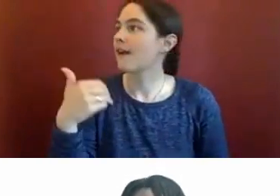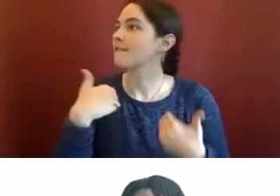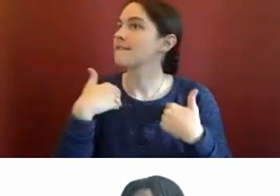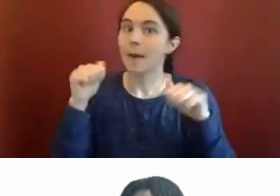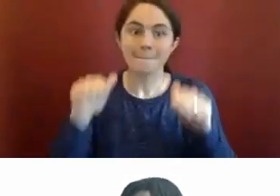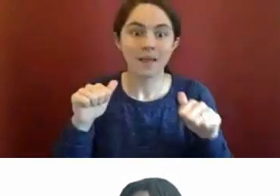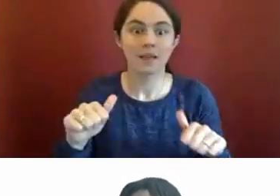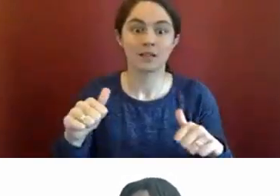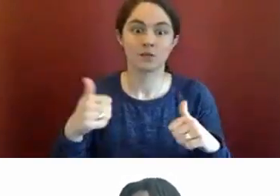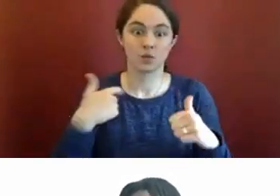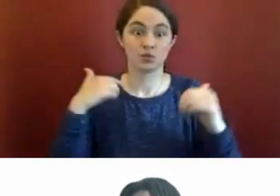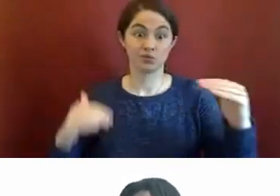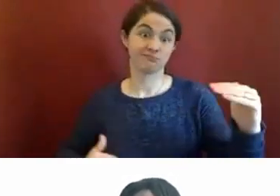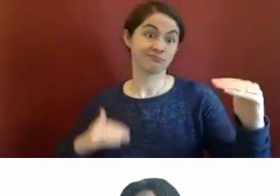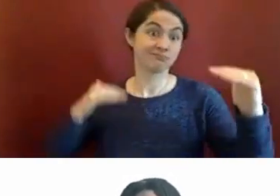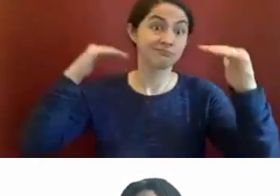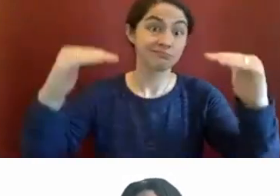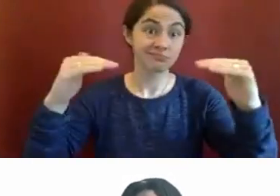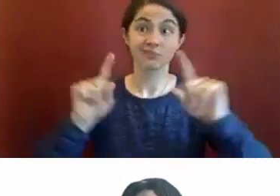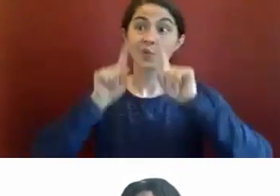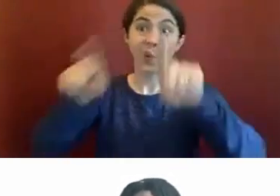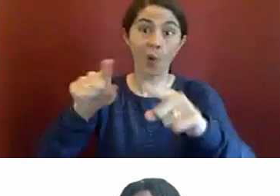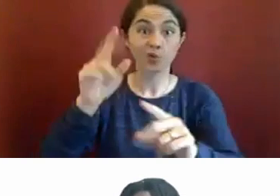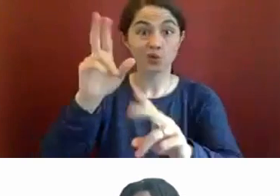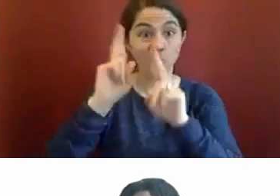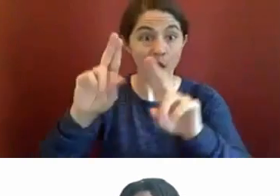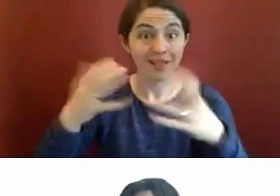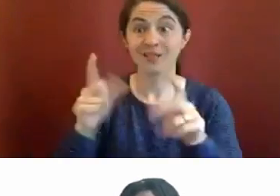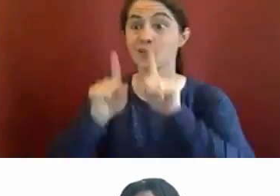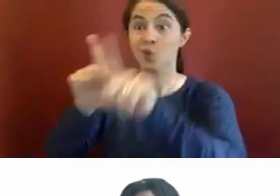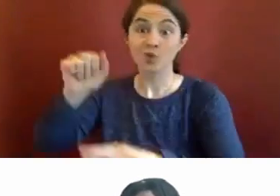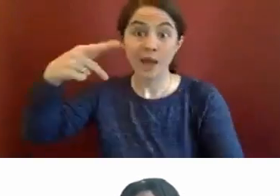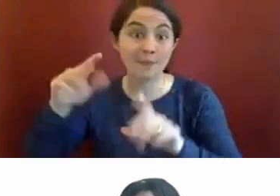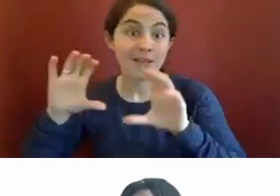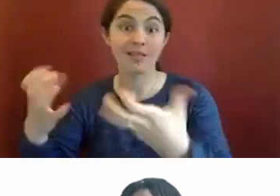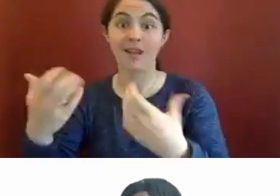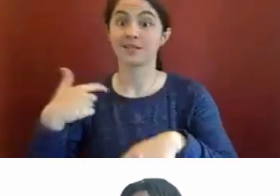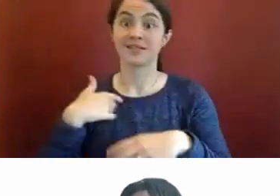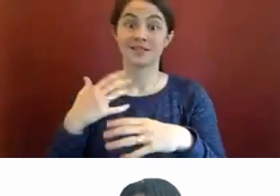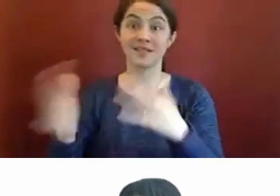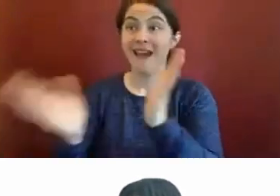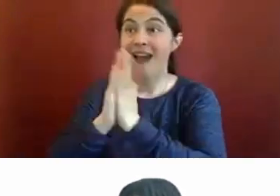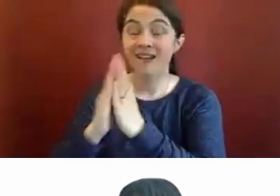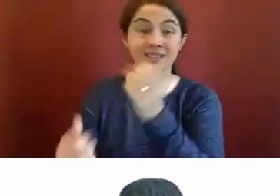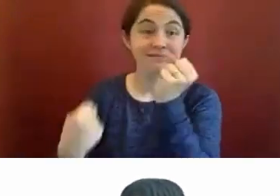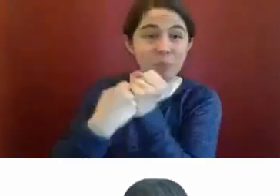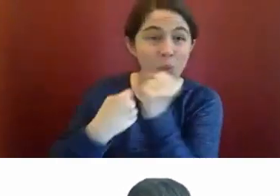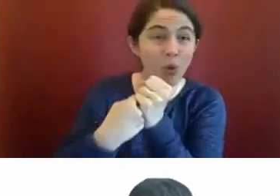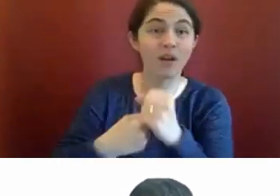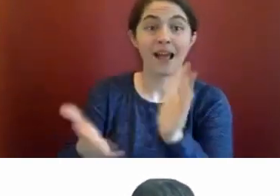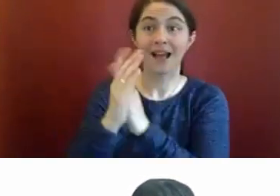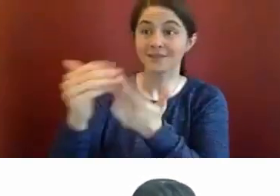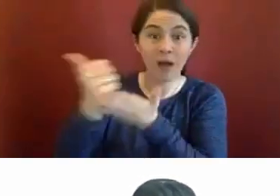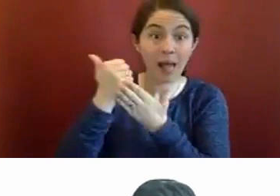abilities to go to those classes and ask for more help, or even apply to college. And yeah, just wanted to add that.